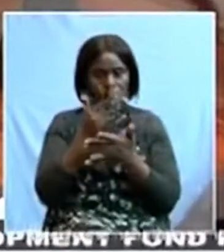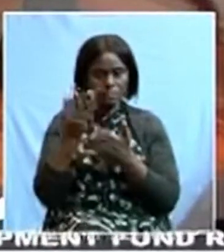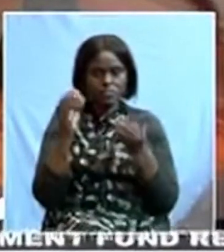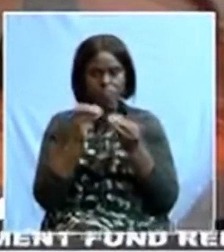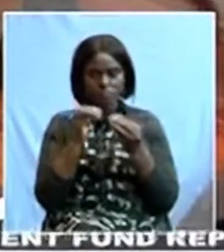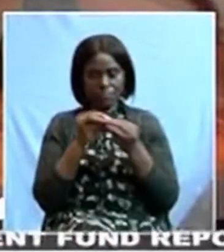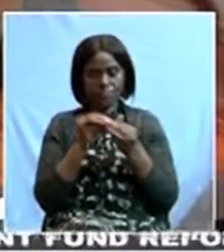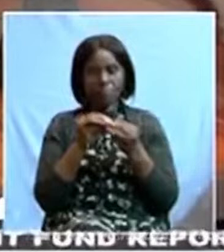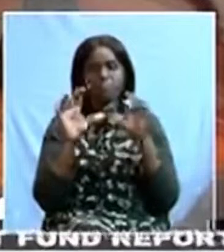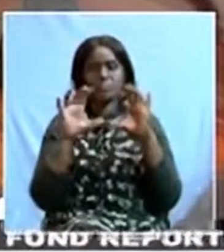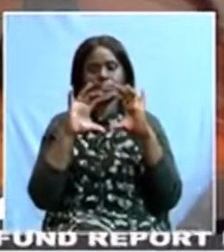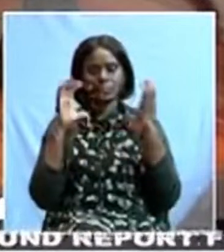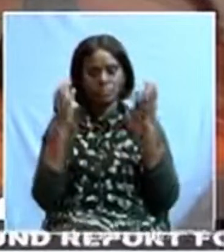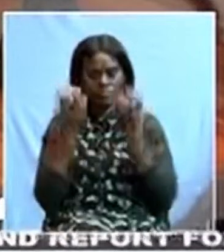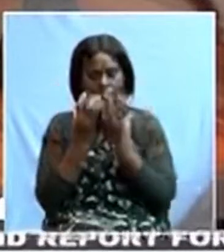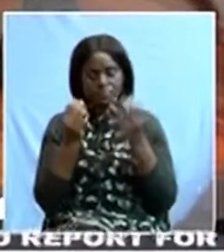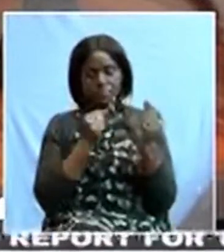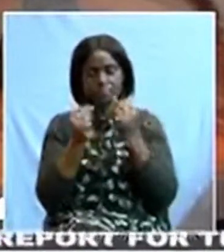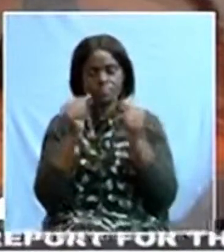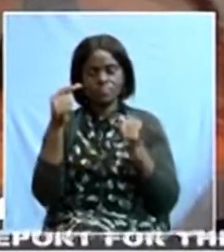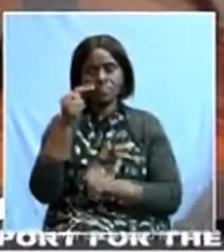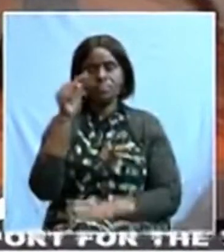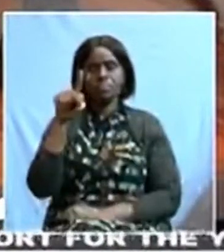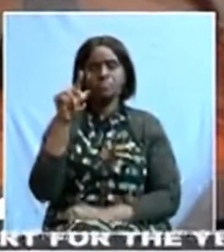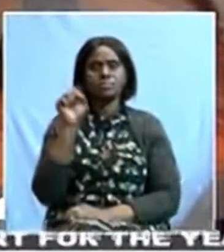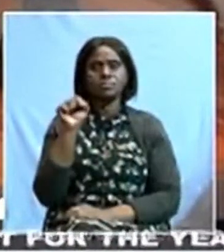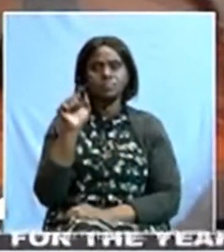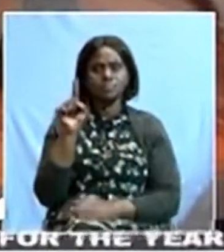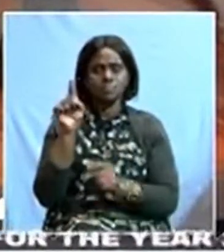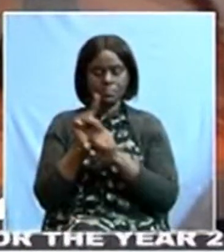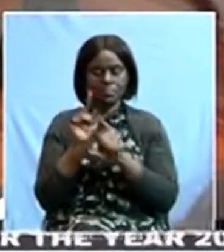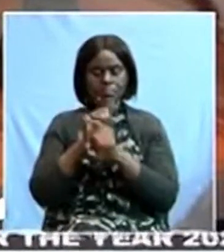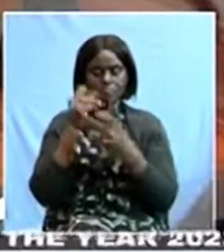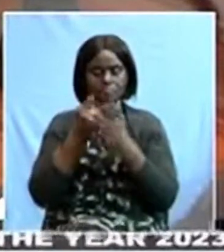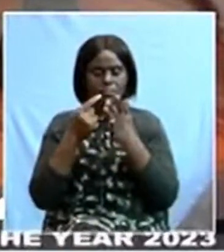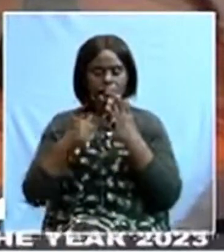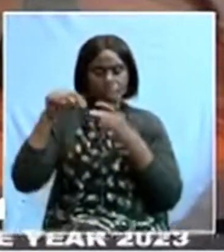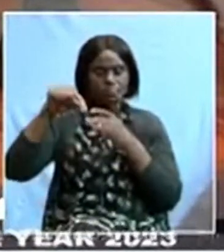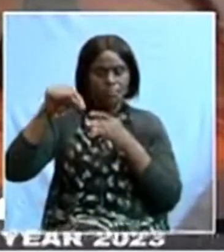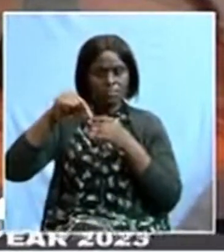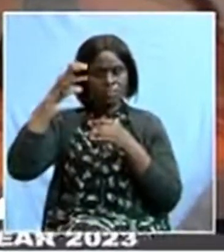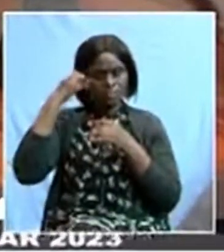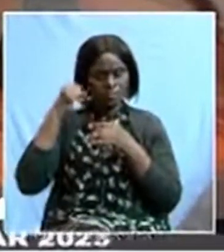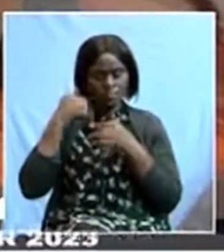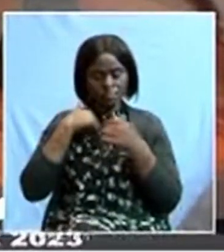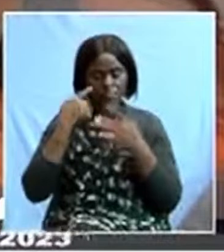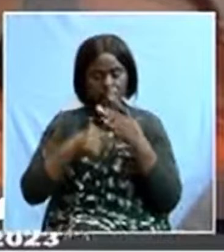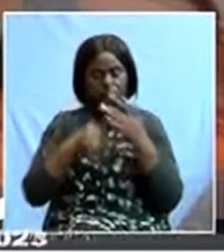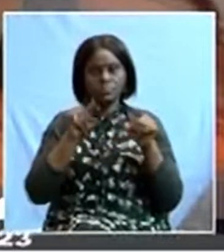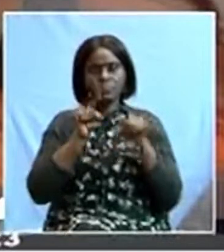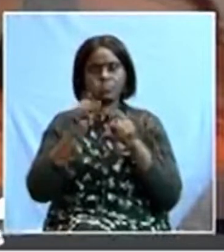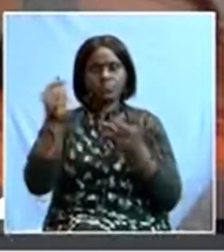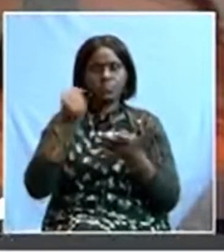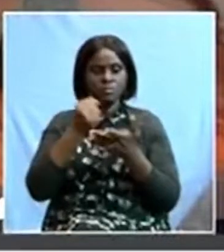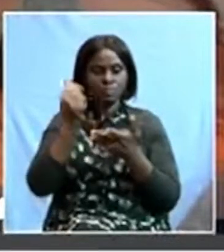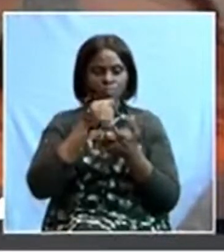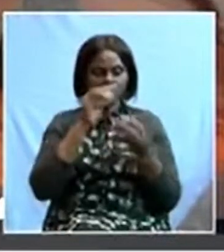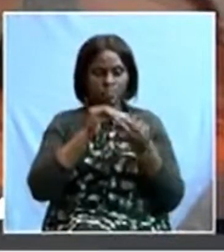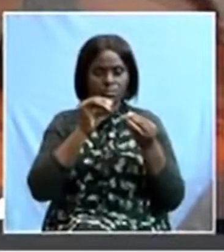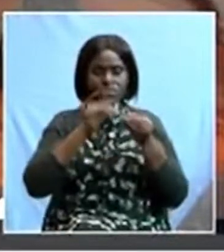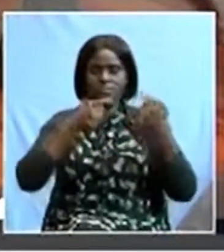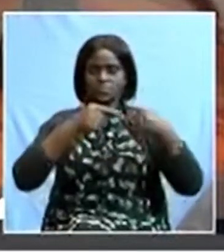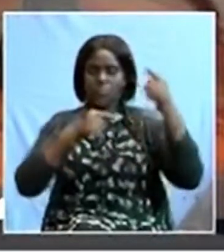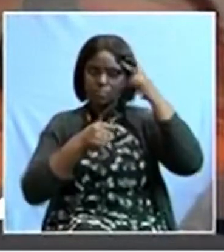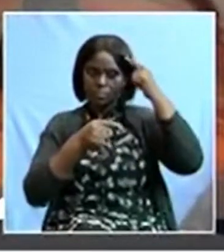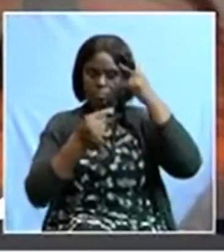differential global positioning system, a GPS, and a qualified officer has since been employed by the Local